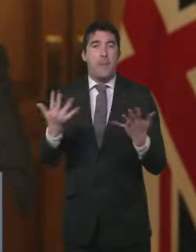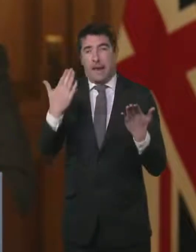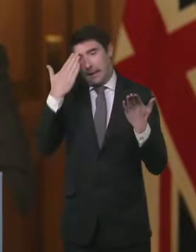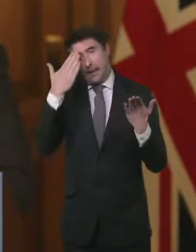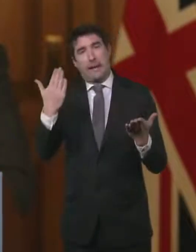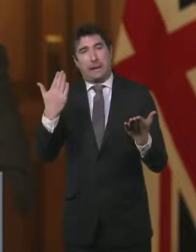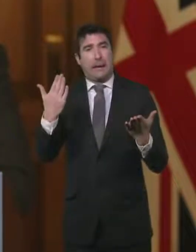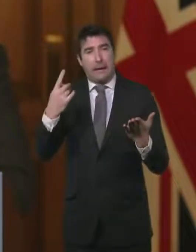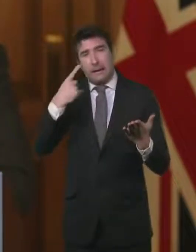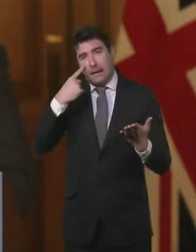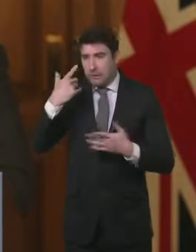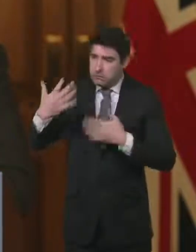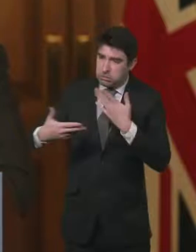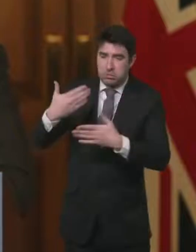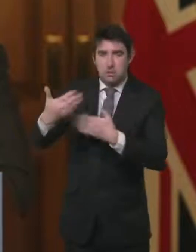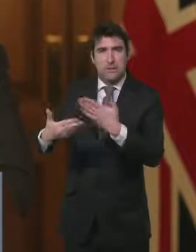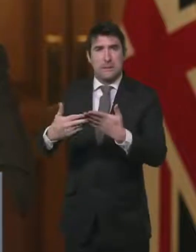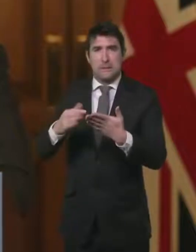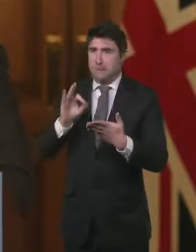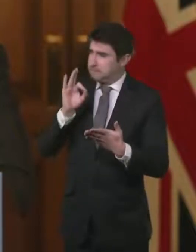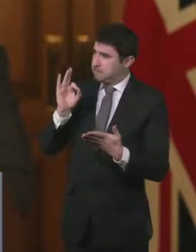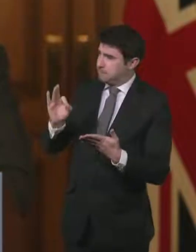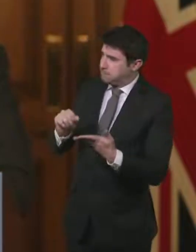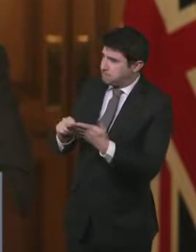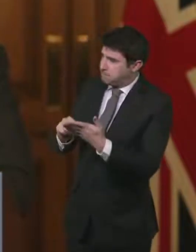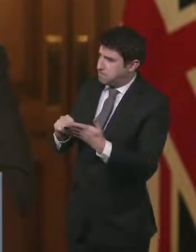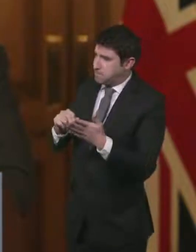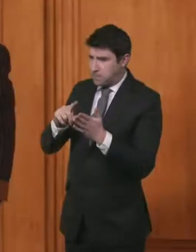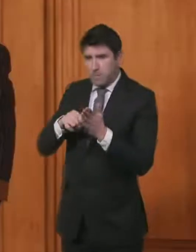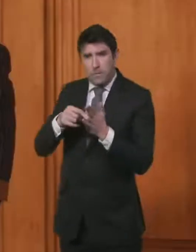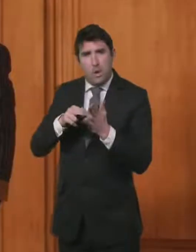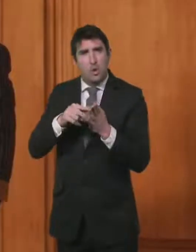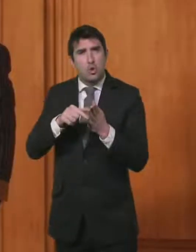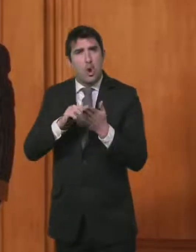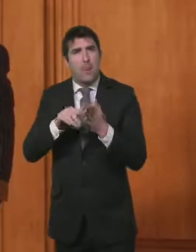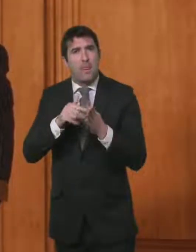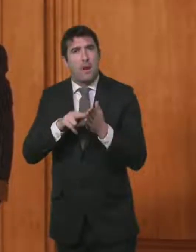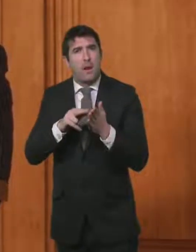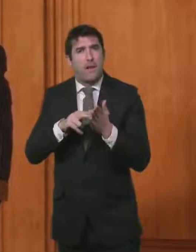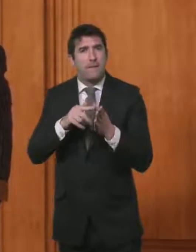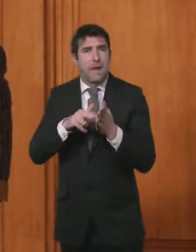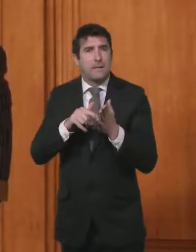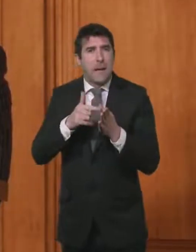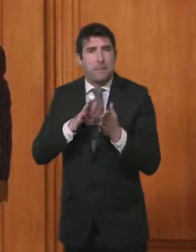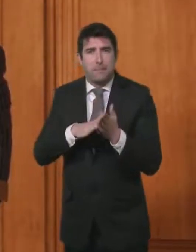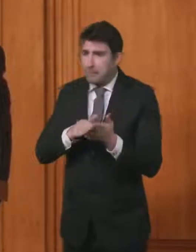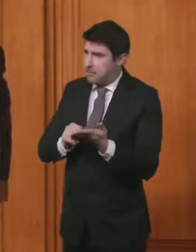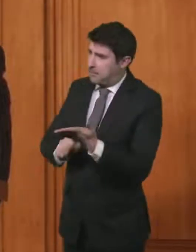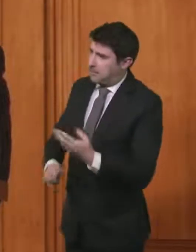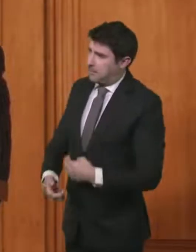you've also been asked about this today. Is there anything you want to add on that? I would add that